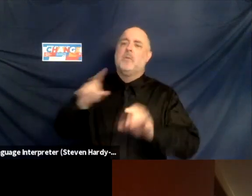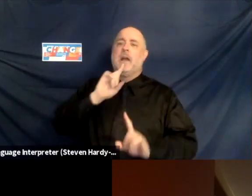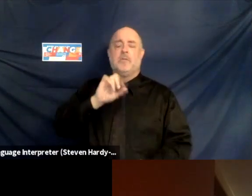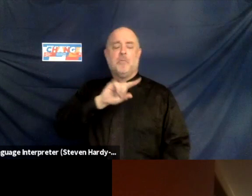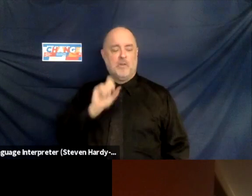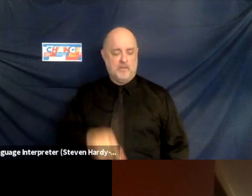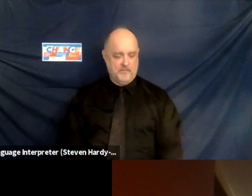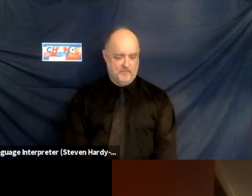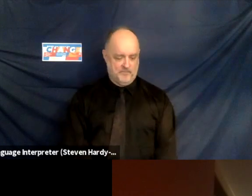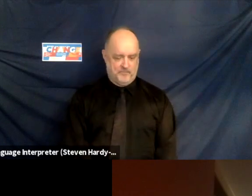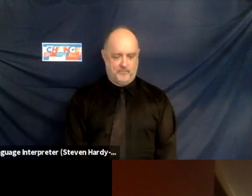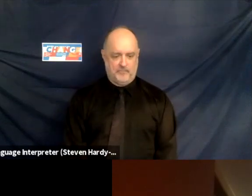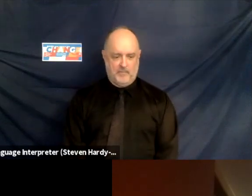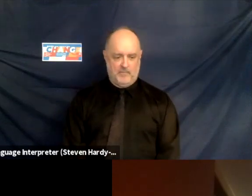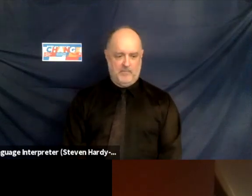questions.